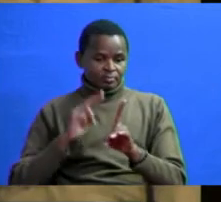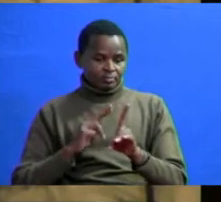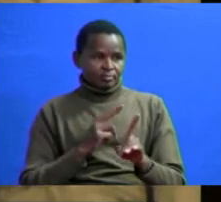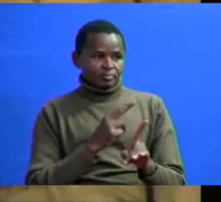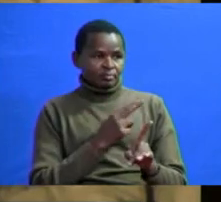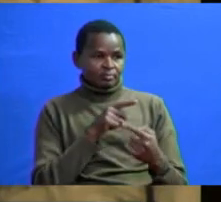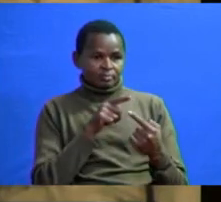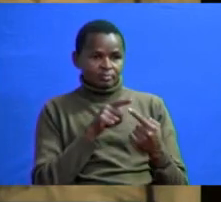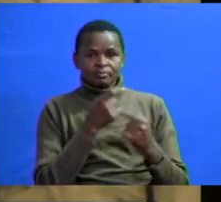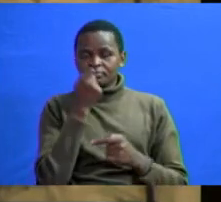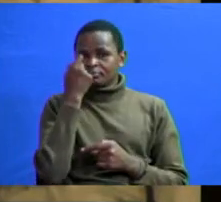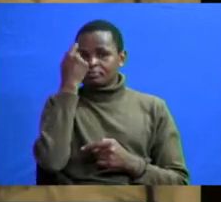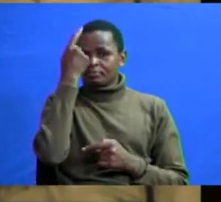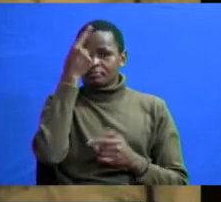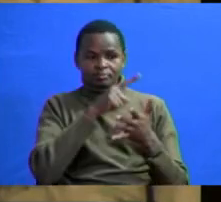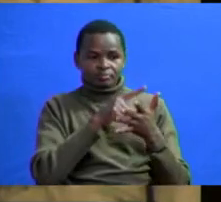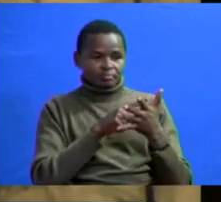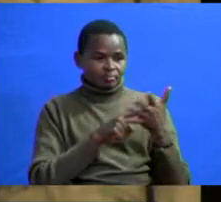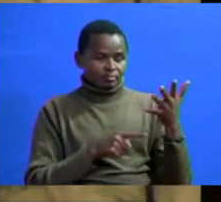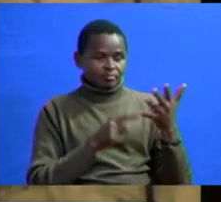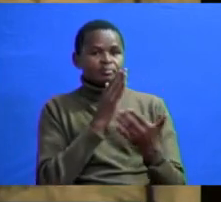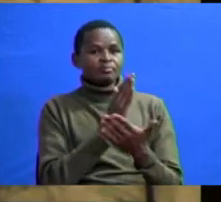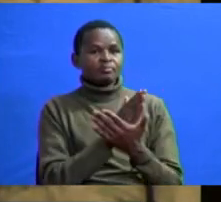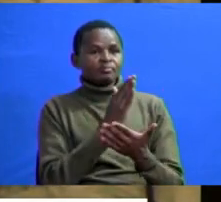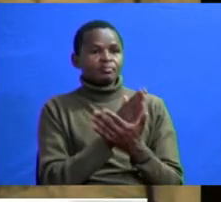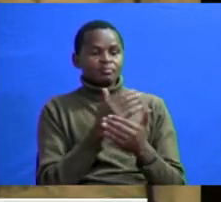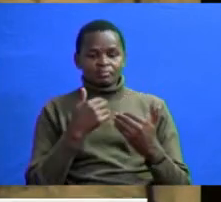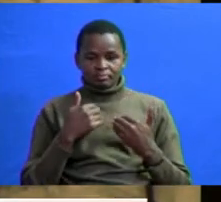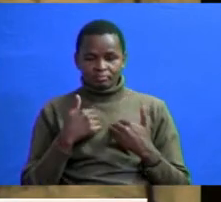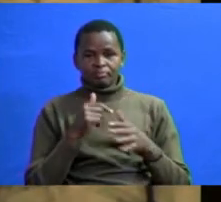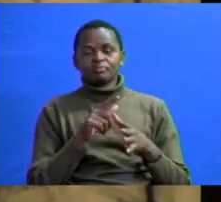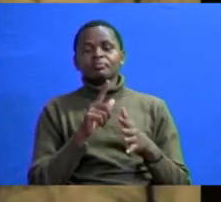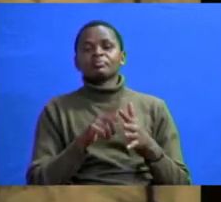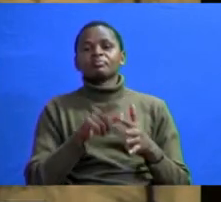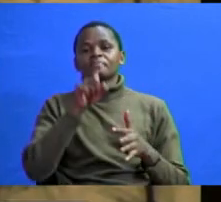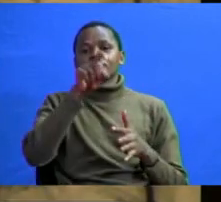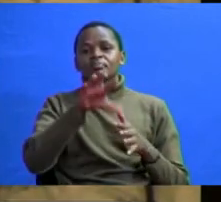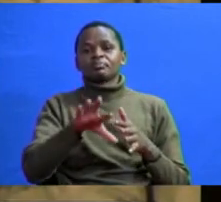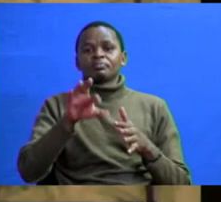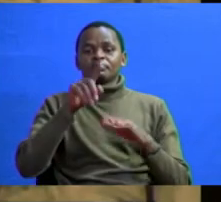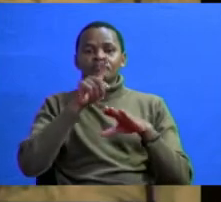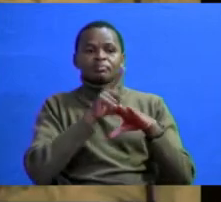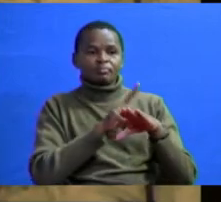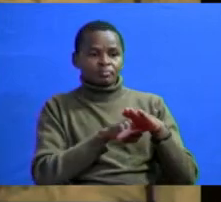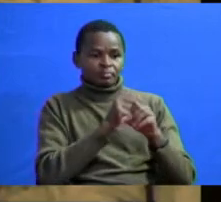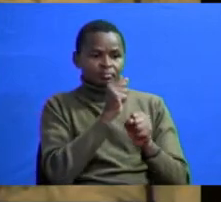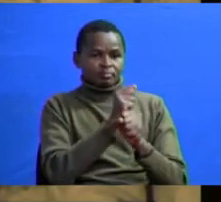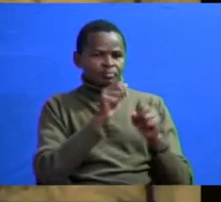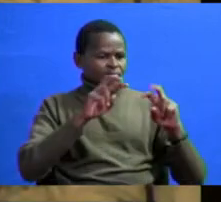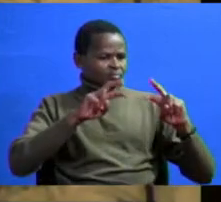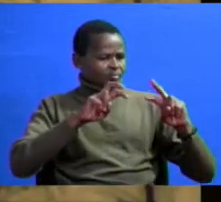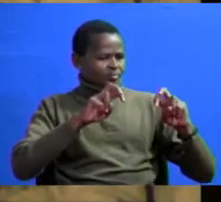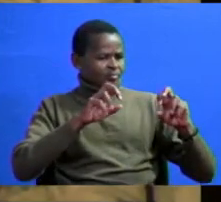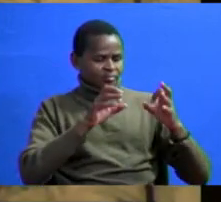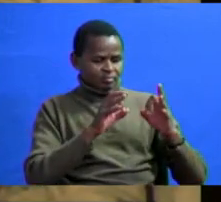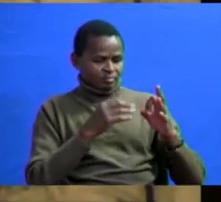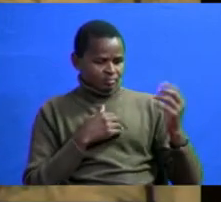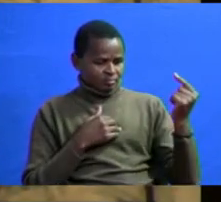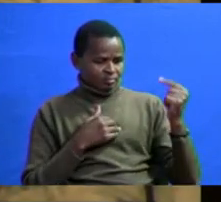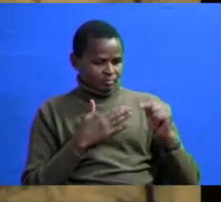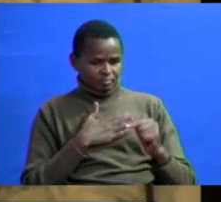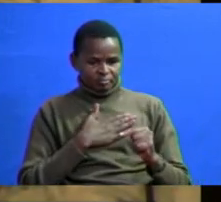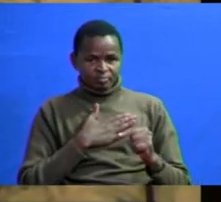to understand what you're actually going through, then we need to take time to do an assessment. Like if you come to